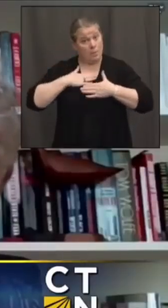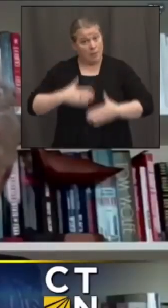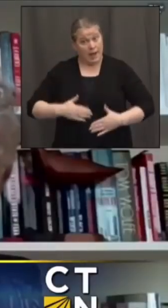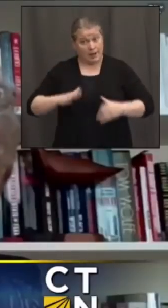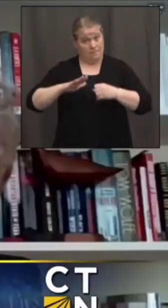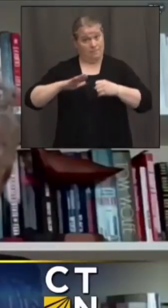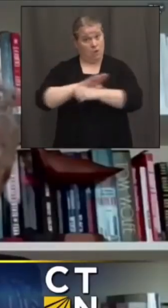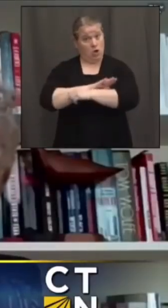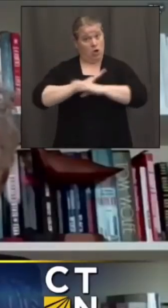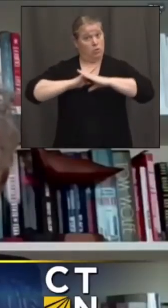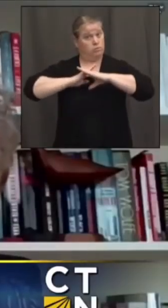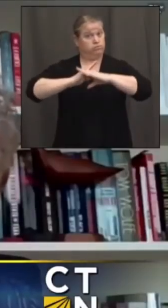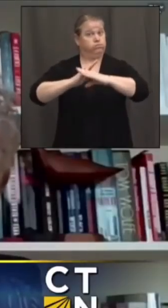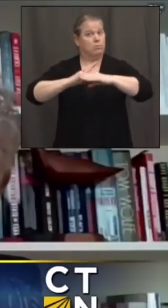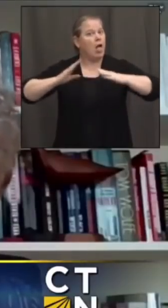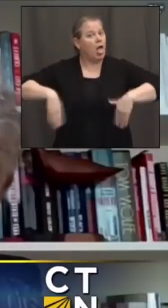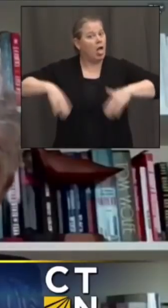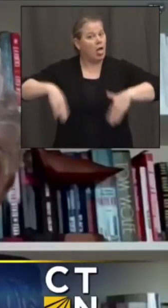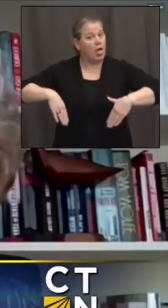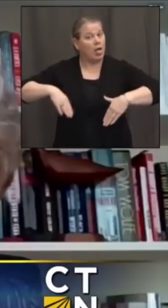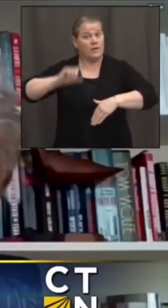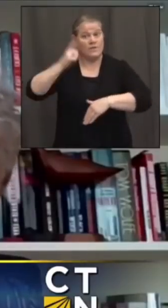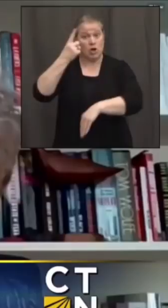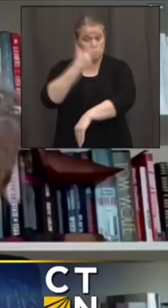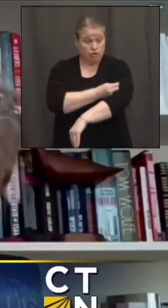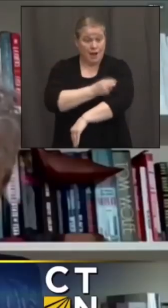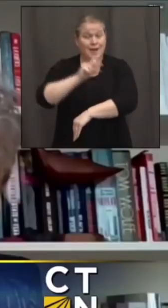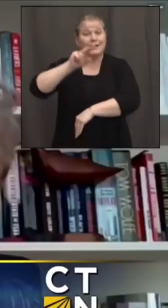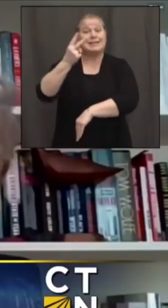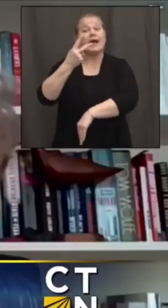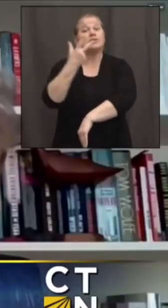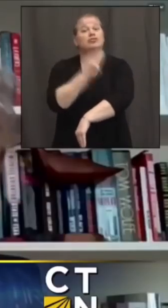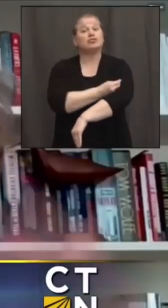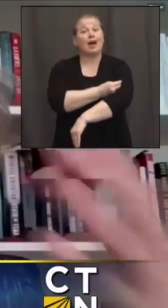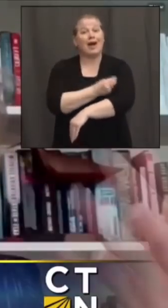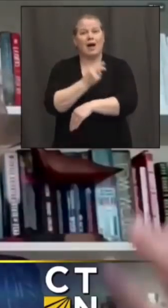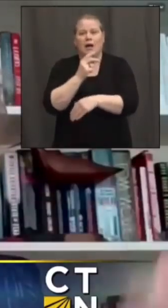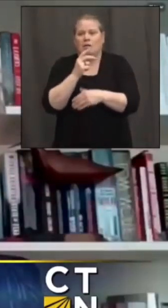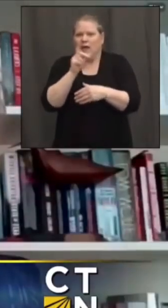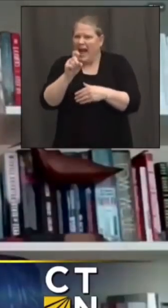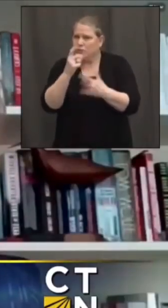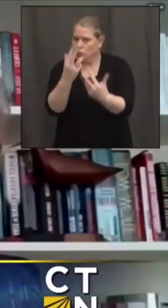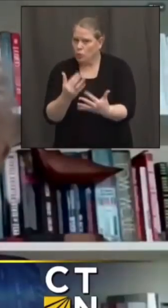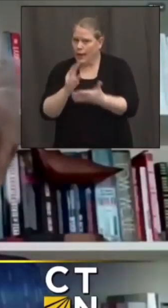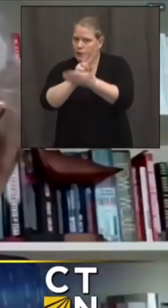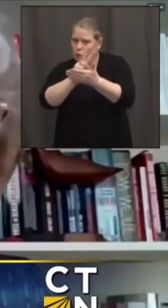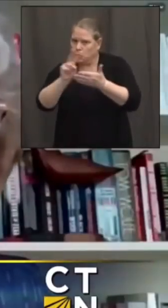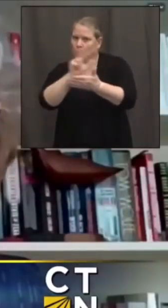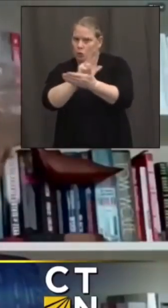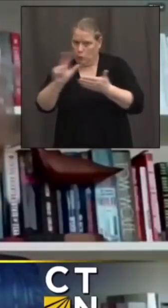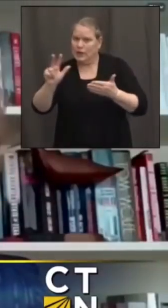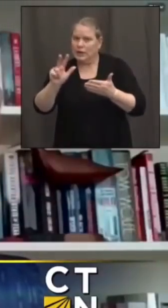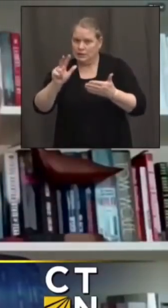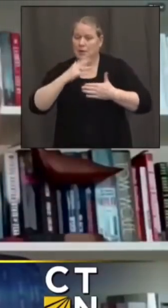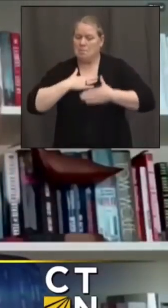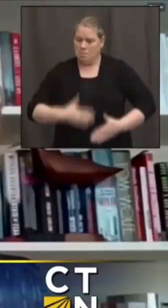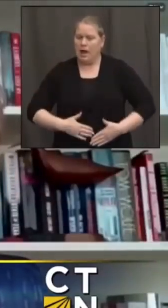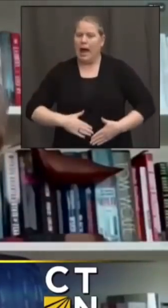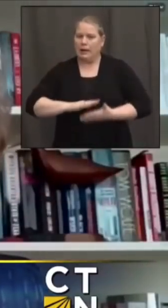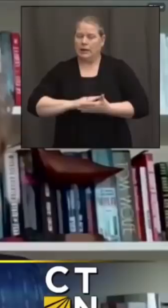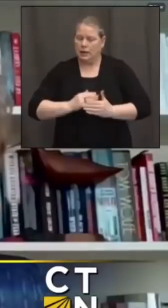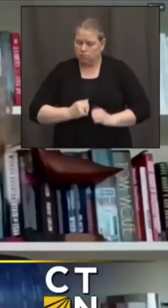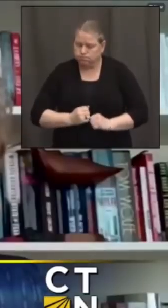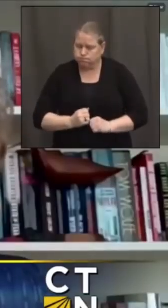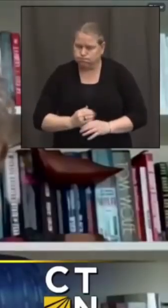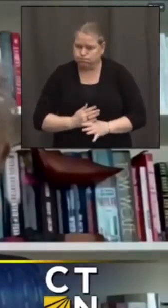had both doses. And it's been a couple of weeks for your body to develop that full immune response. So it's hard